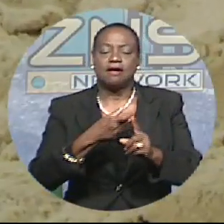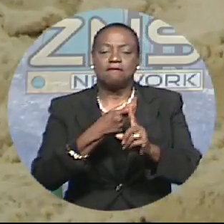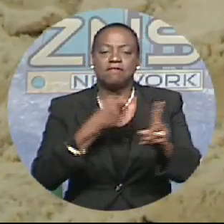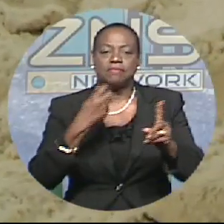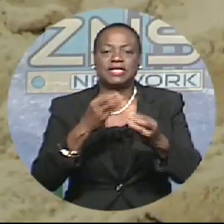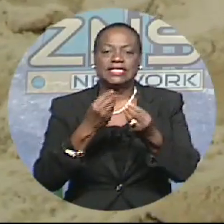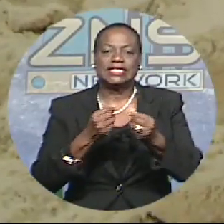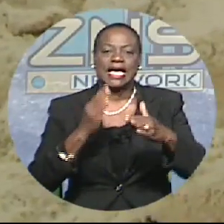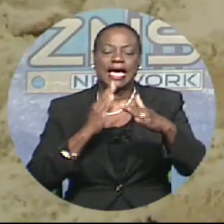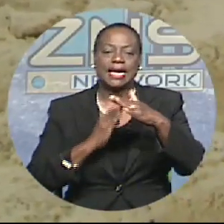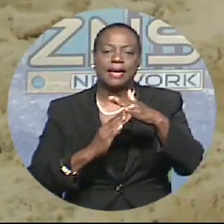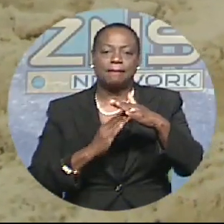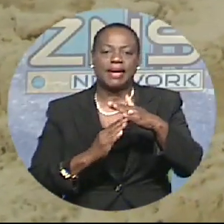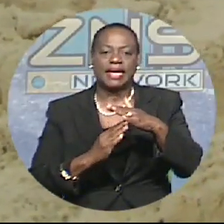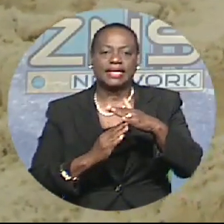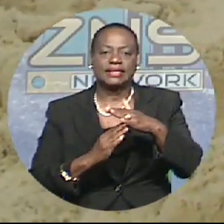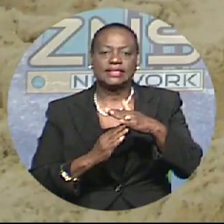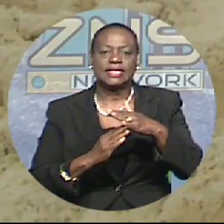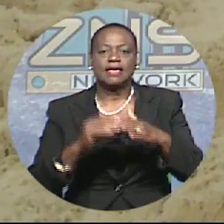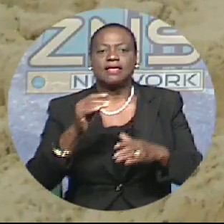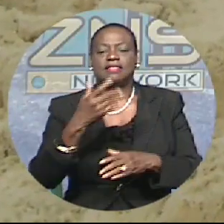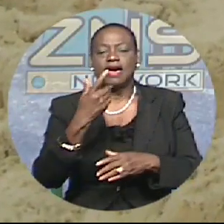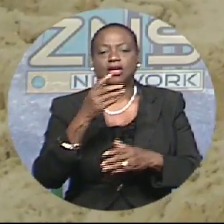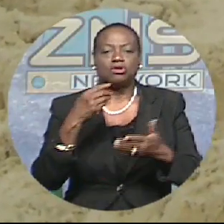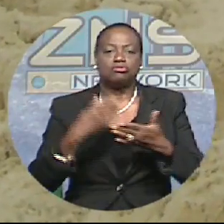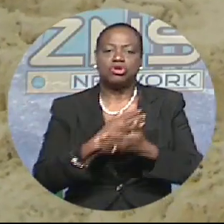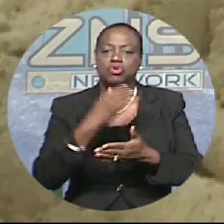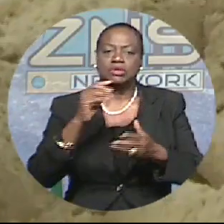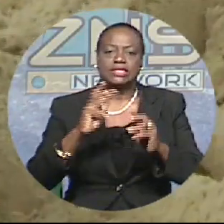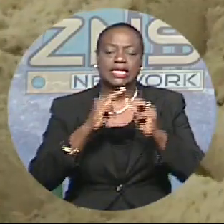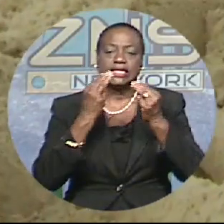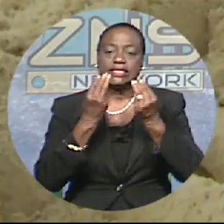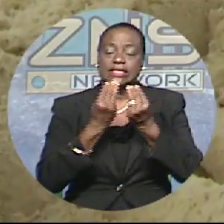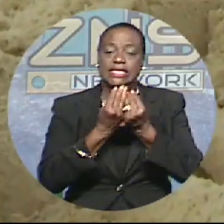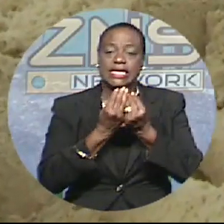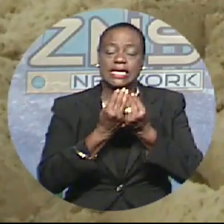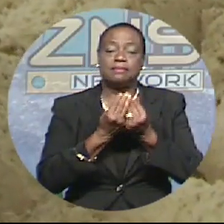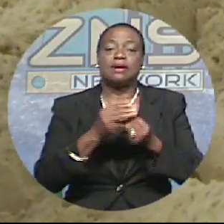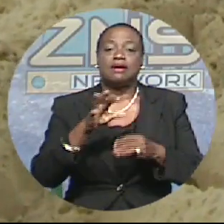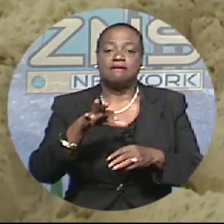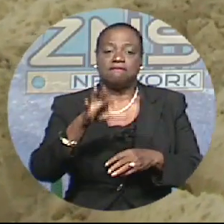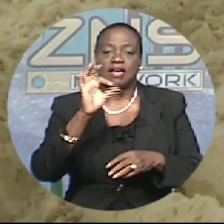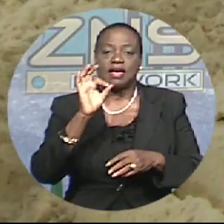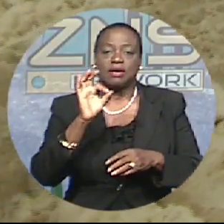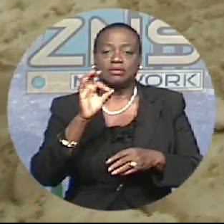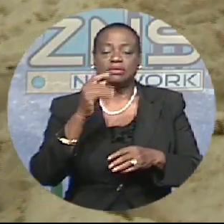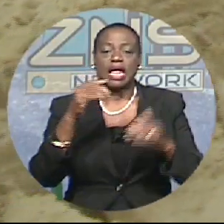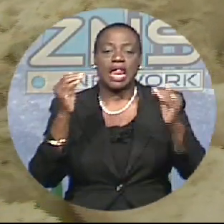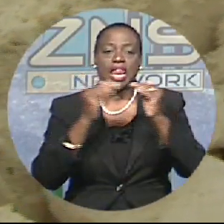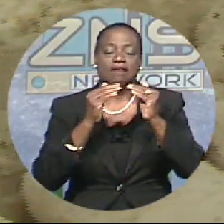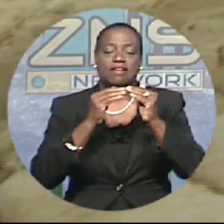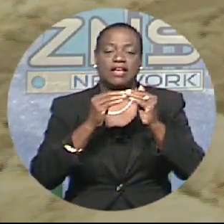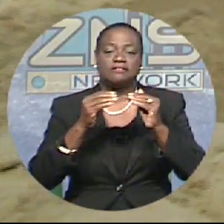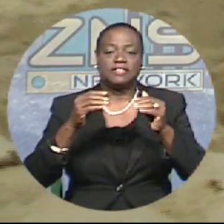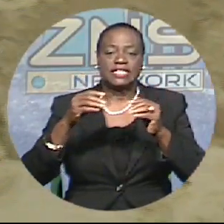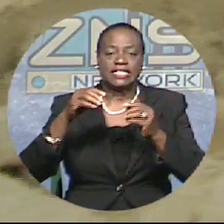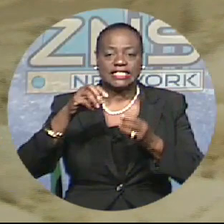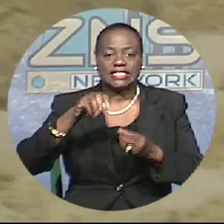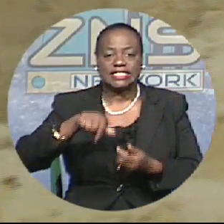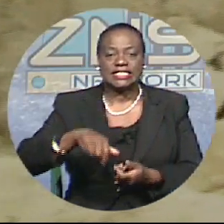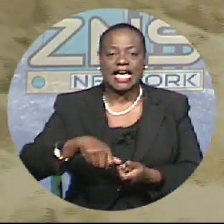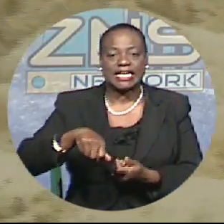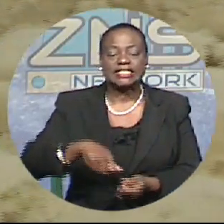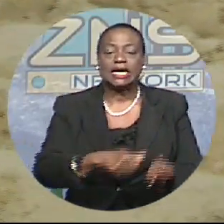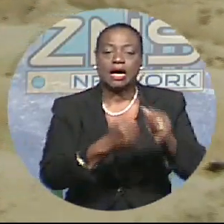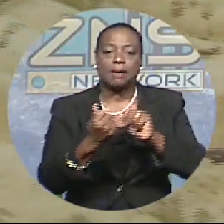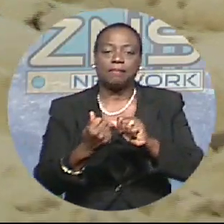news team did find a dug-up area on the beach. However, the level of sand was much smaller than the pictures indicated. Residents told us